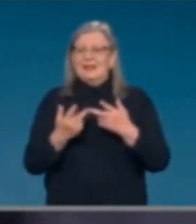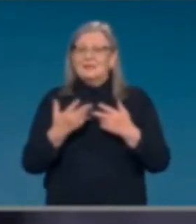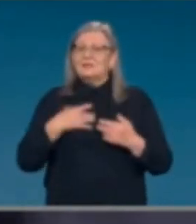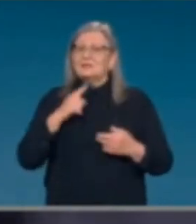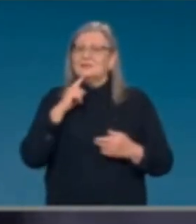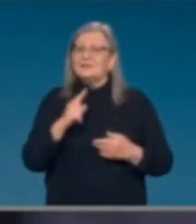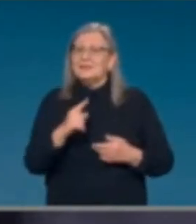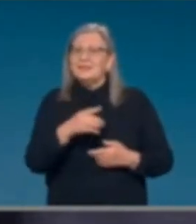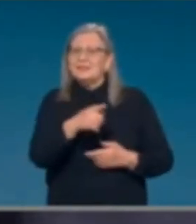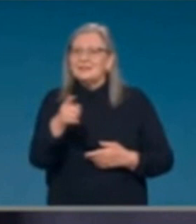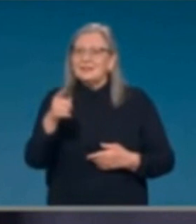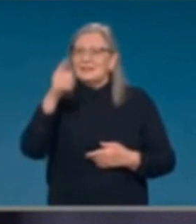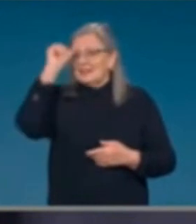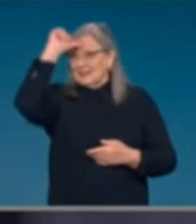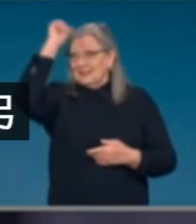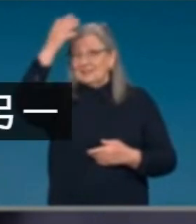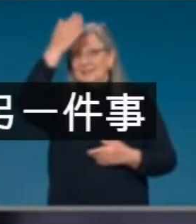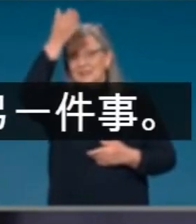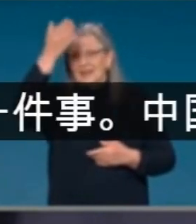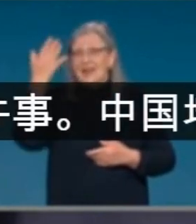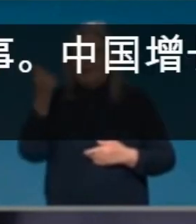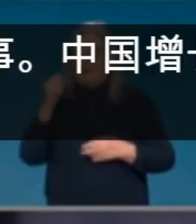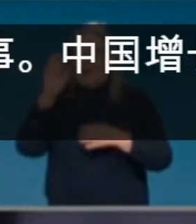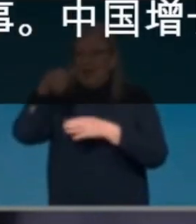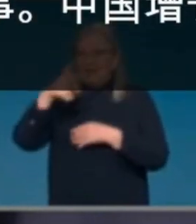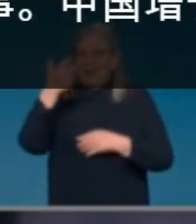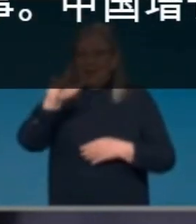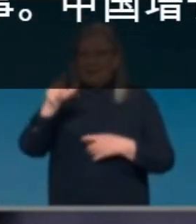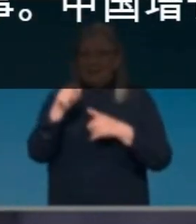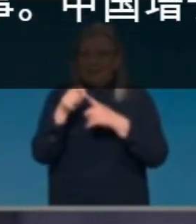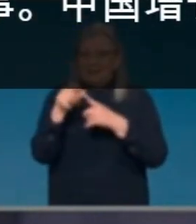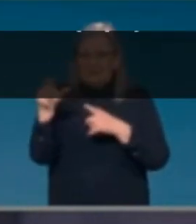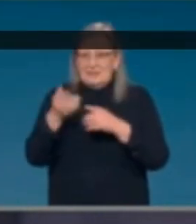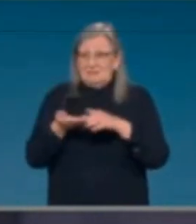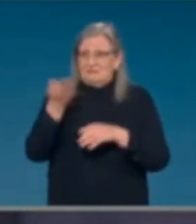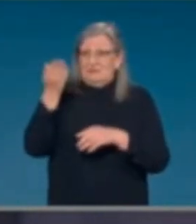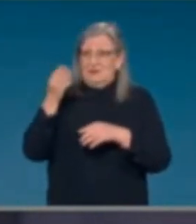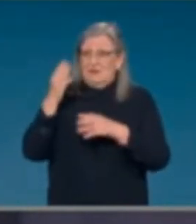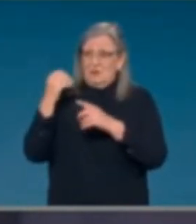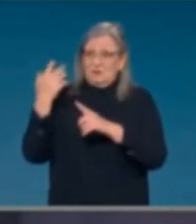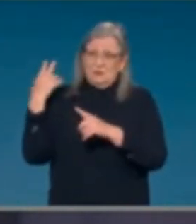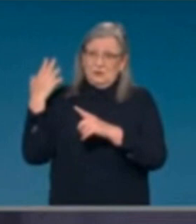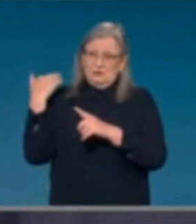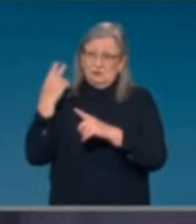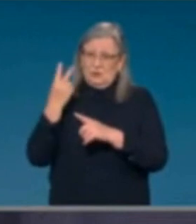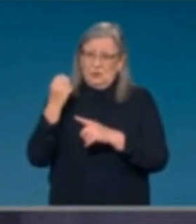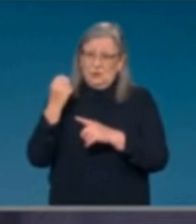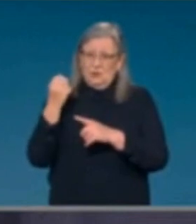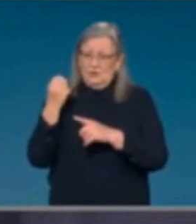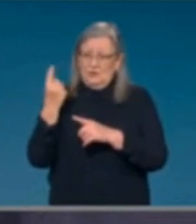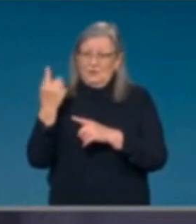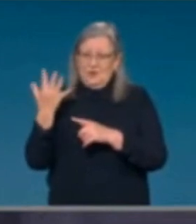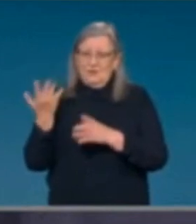India over 80% increase since 2005, China over 70% increase, South Korea over